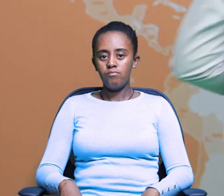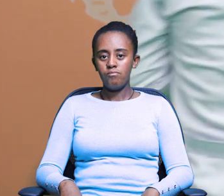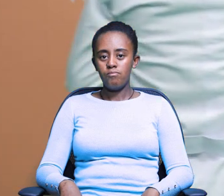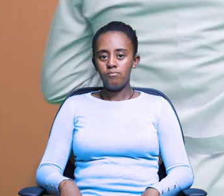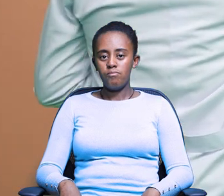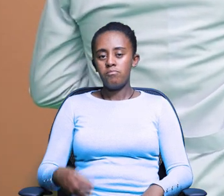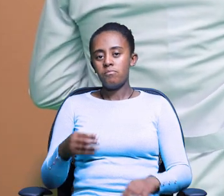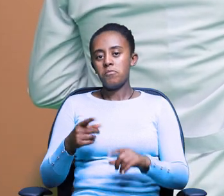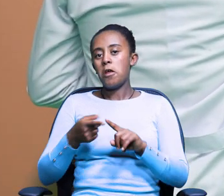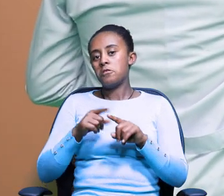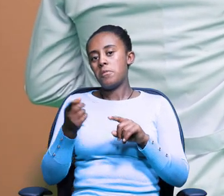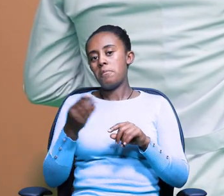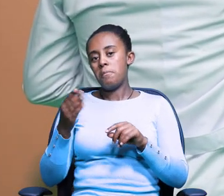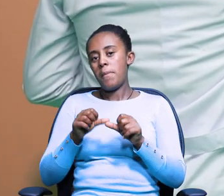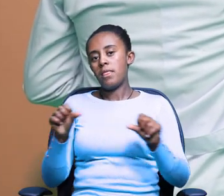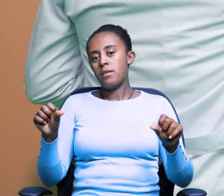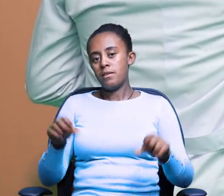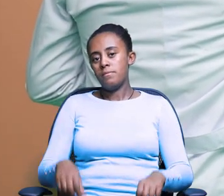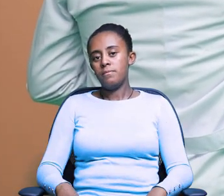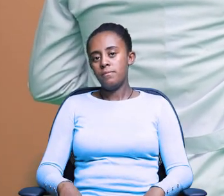Turns per meter.